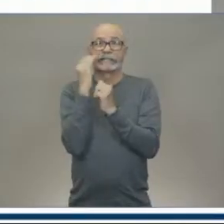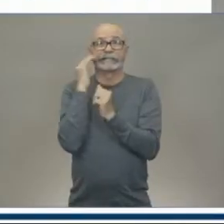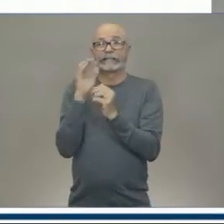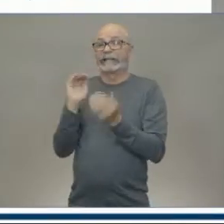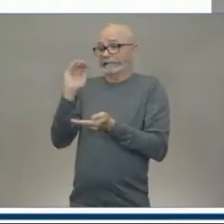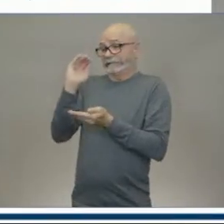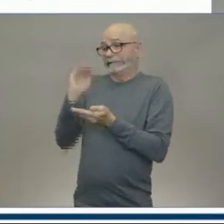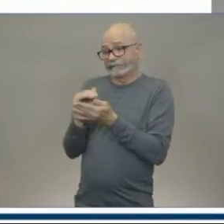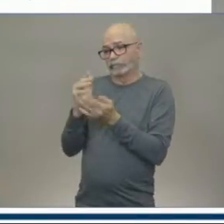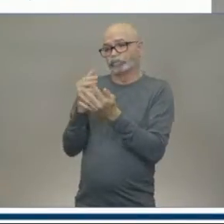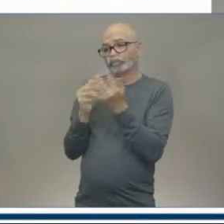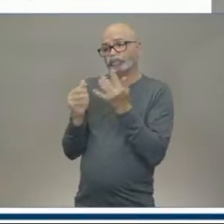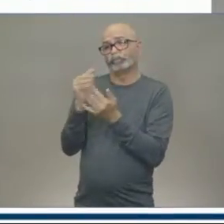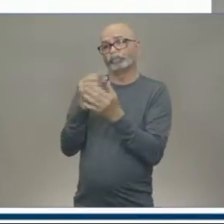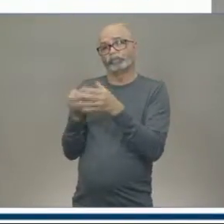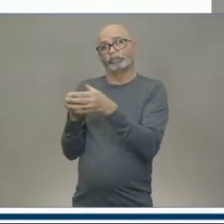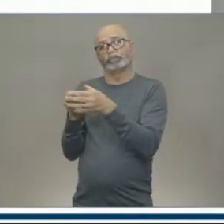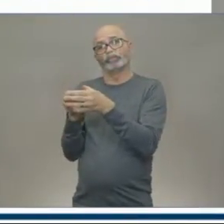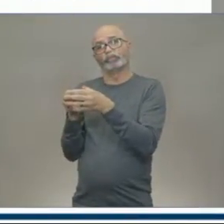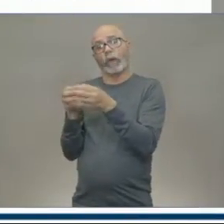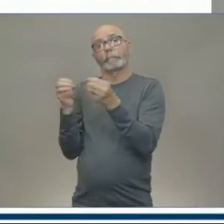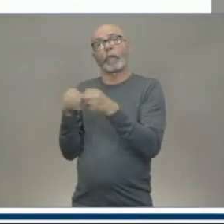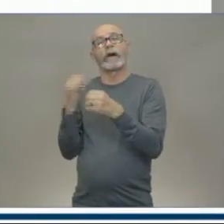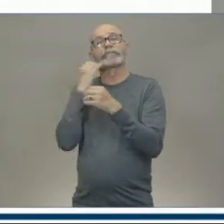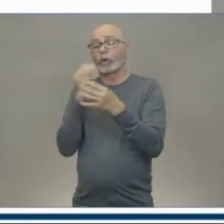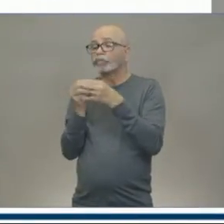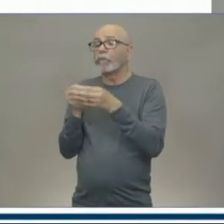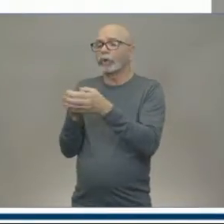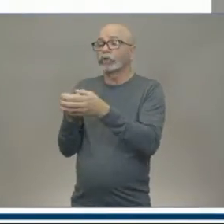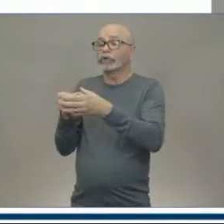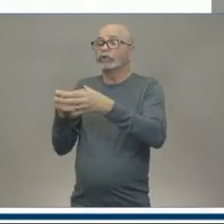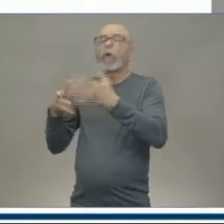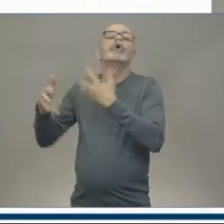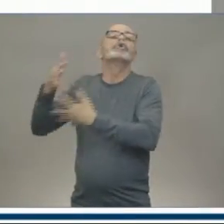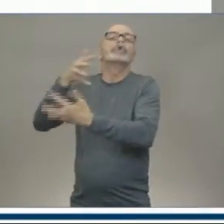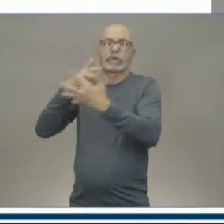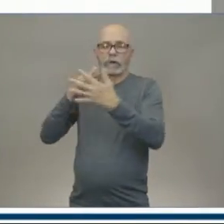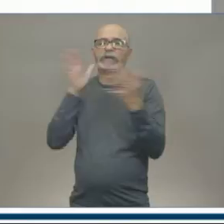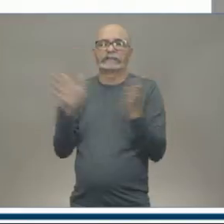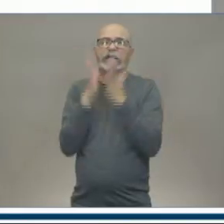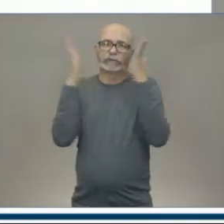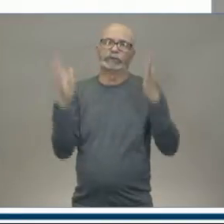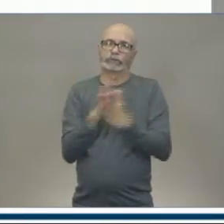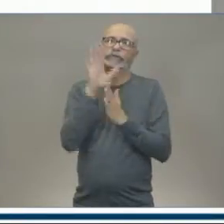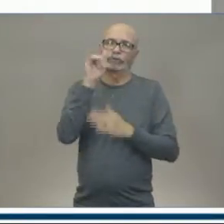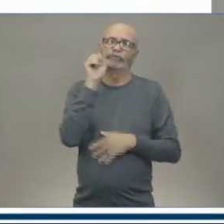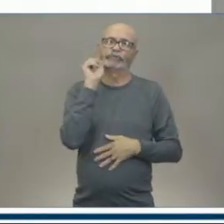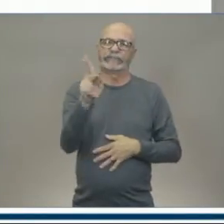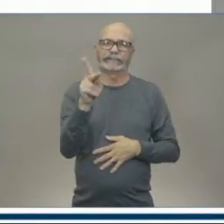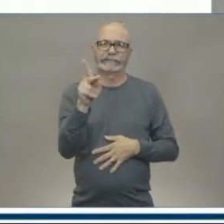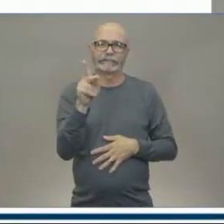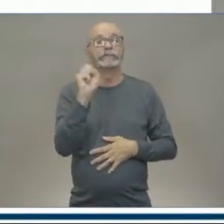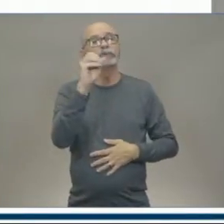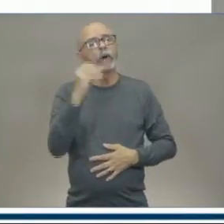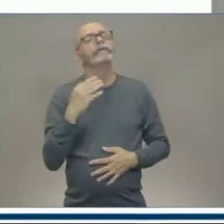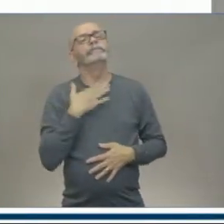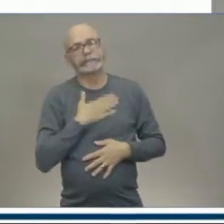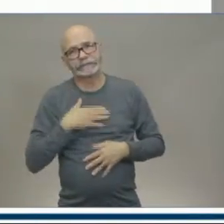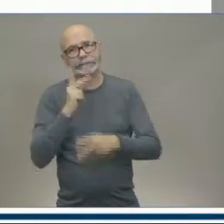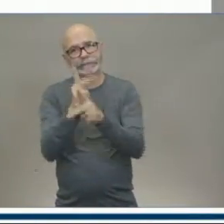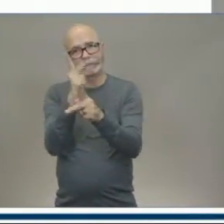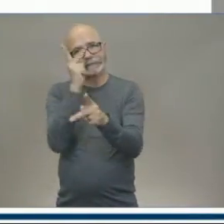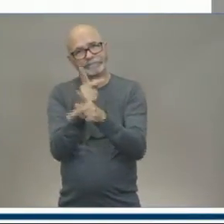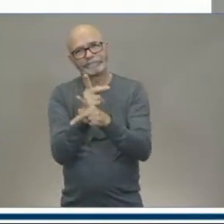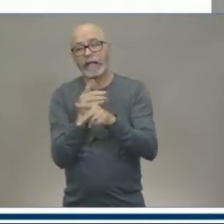putting each other. So we want to make sure that, again, limit our social activities, keep